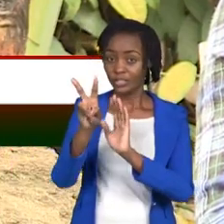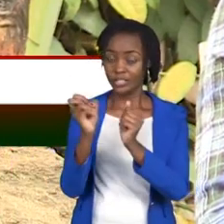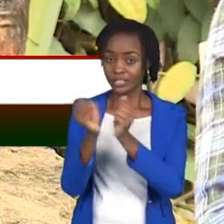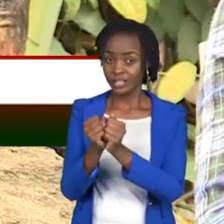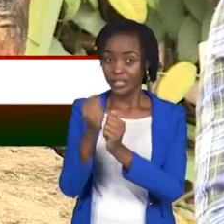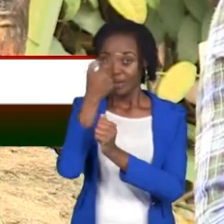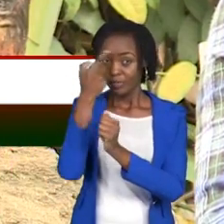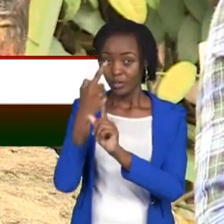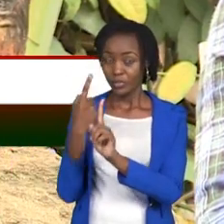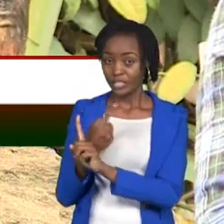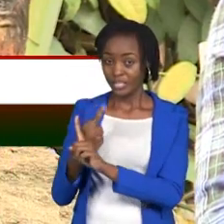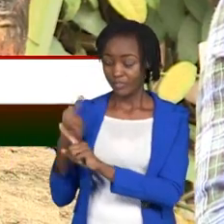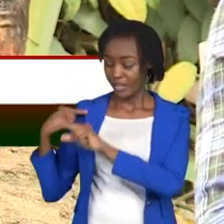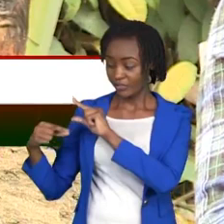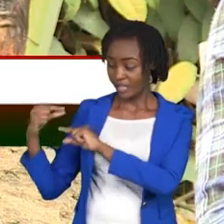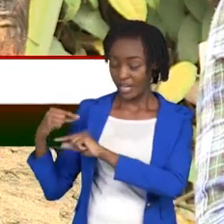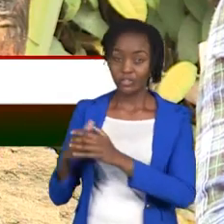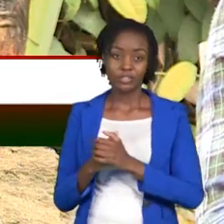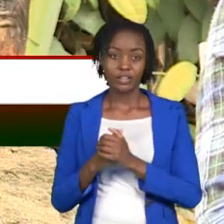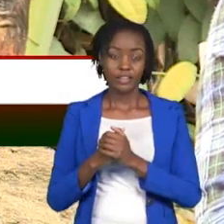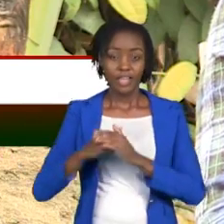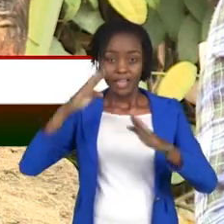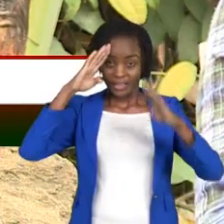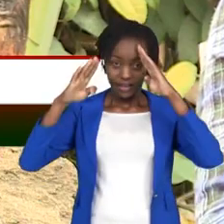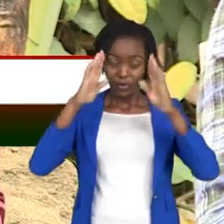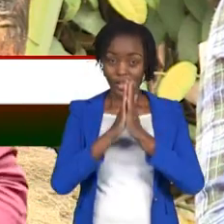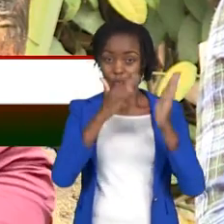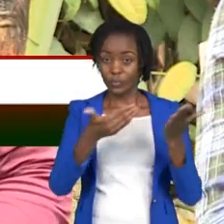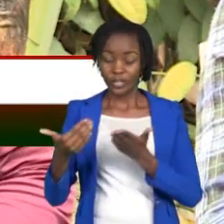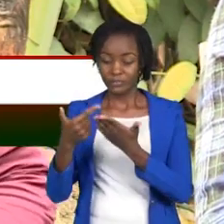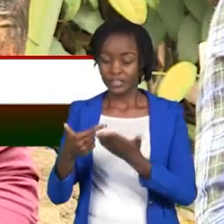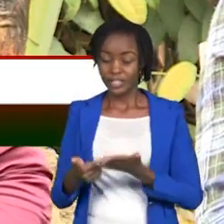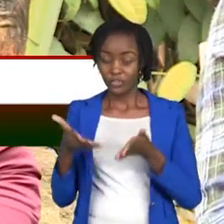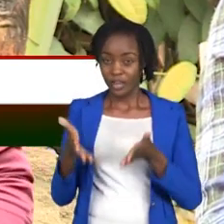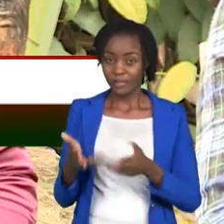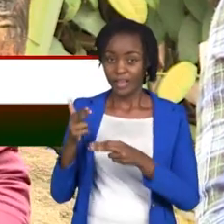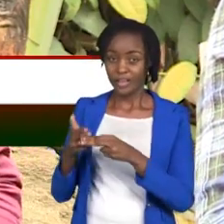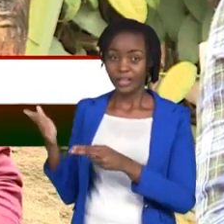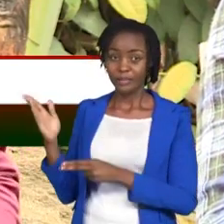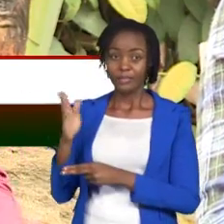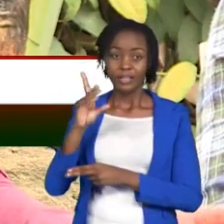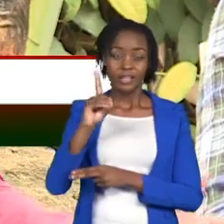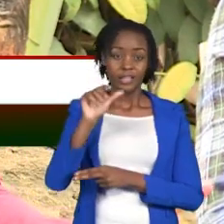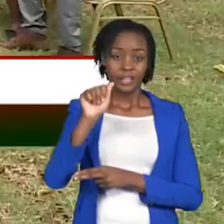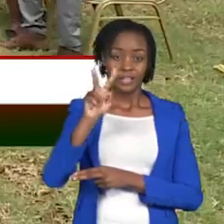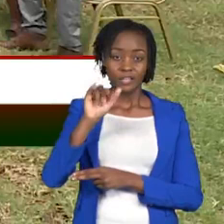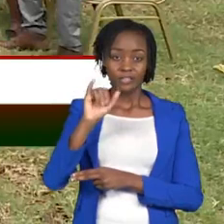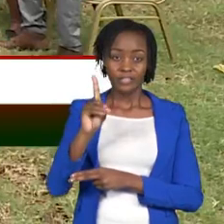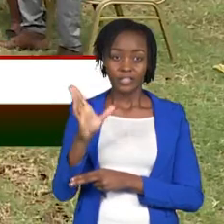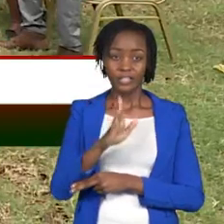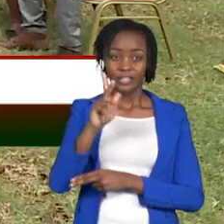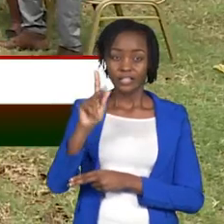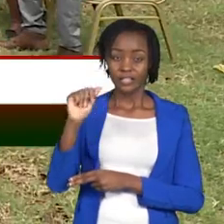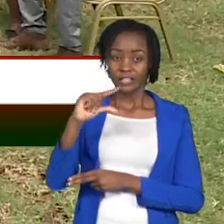to the difference in generations. Hello and welcome to this discussion. I'm David Kagina, and with me is a panel of